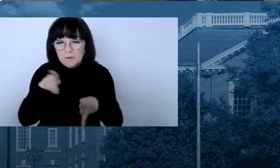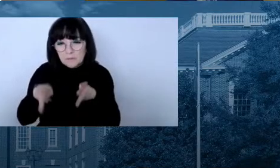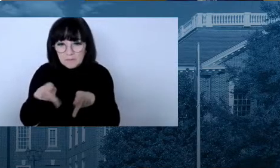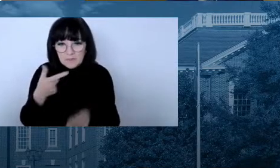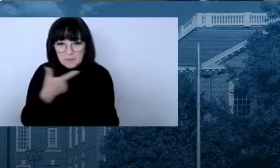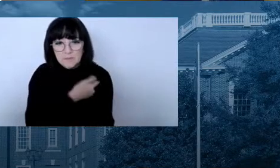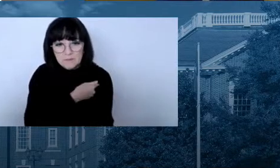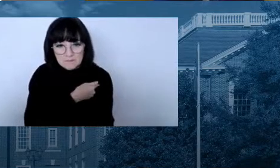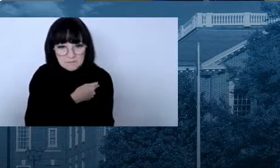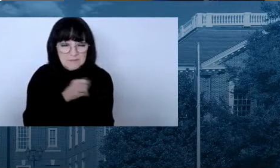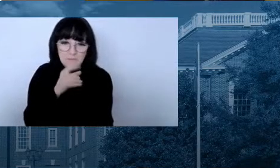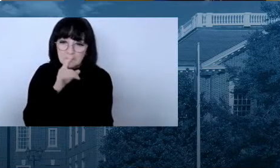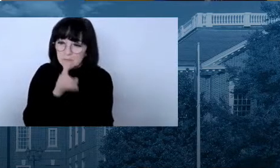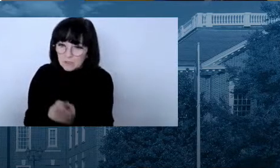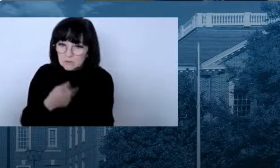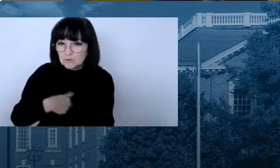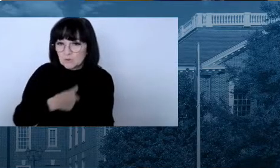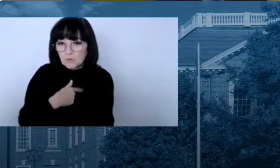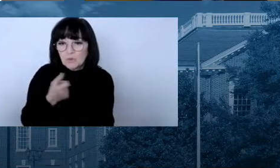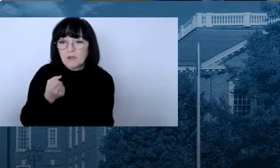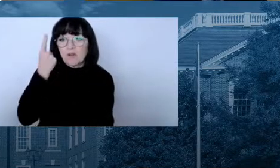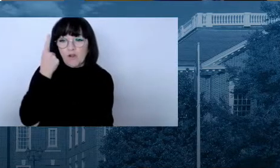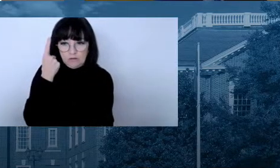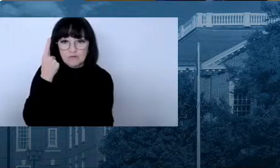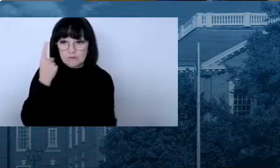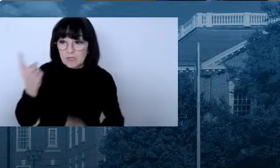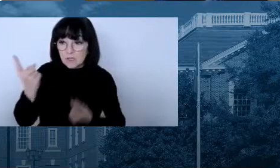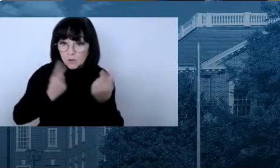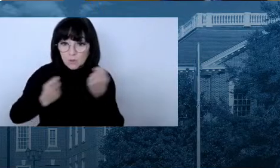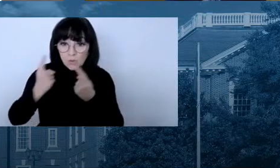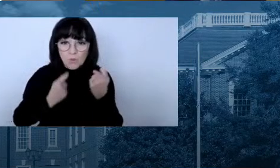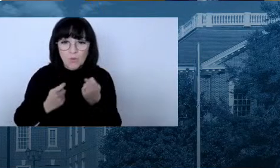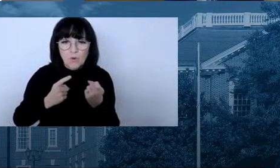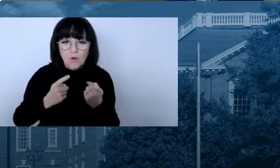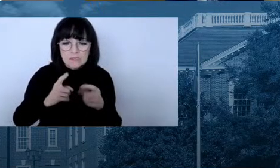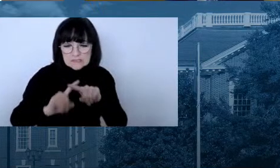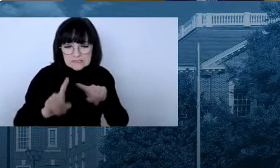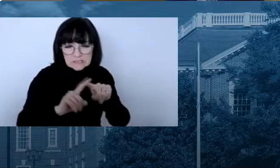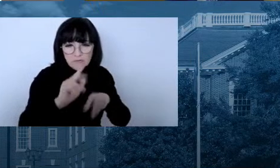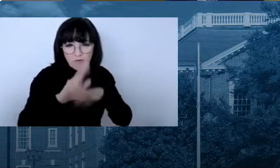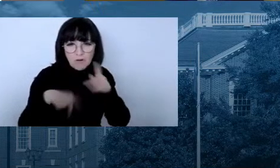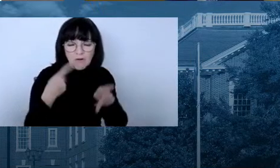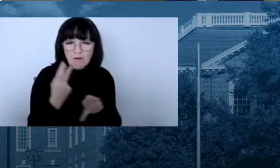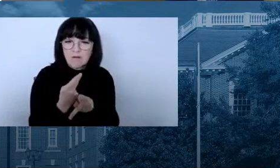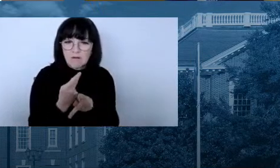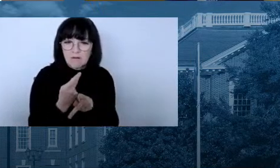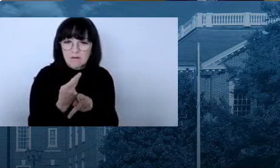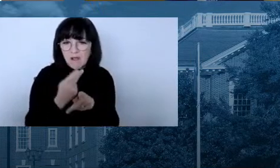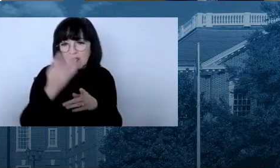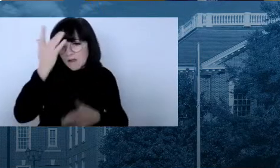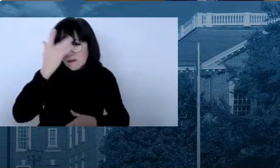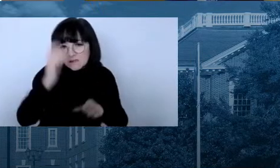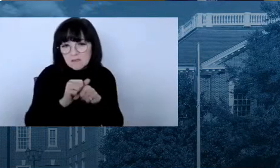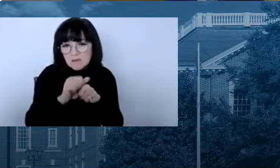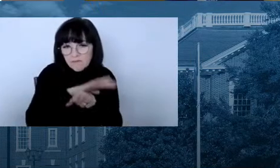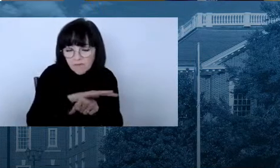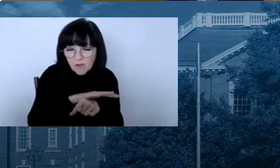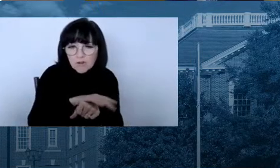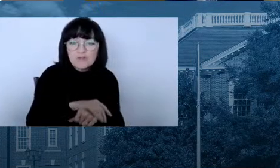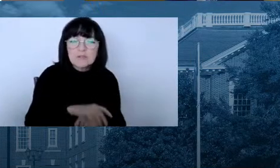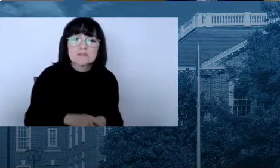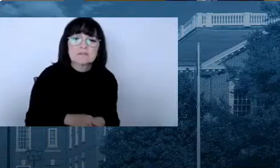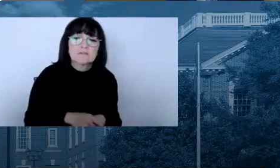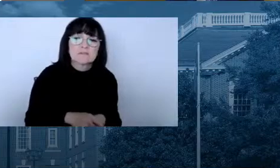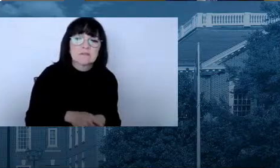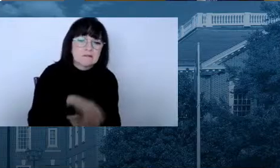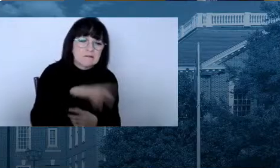questions about the variants and how they spread, making sure we're focused on keeping children in school and making sure they